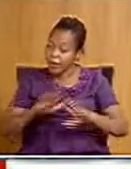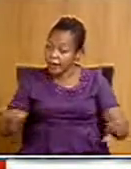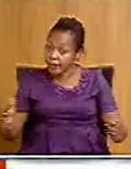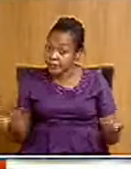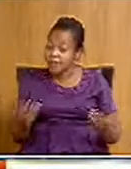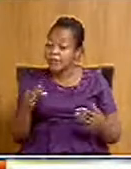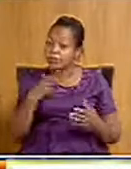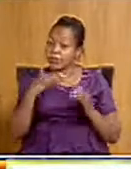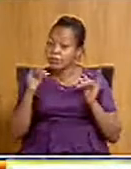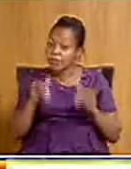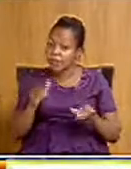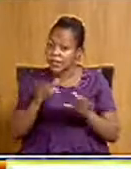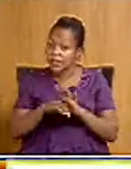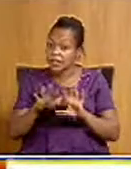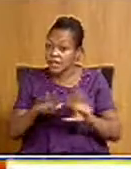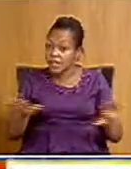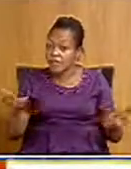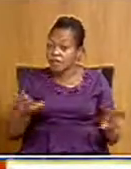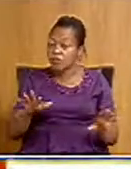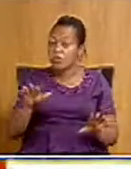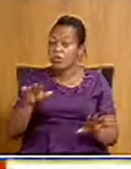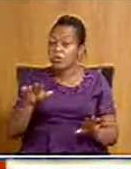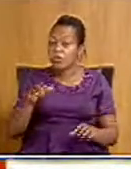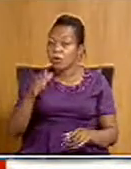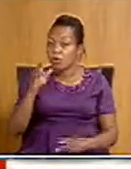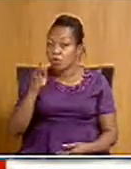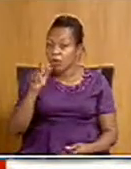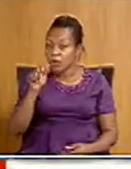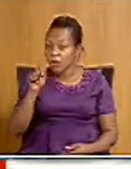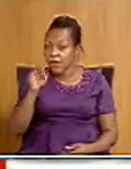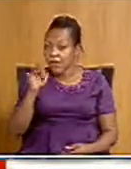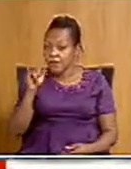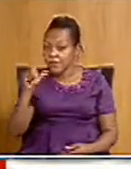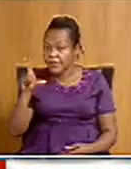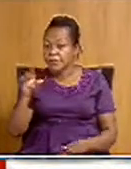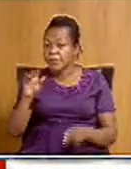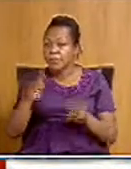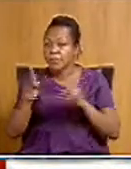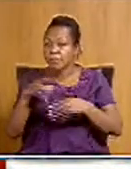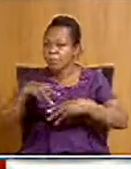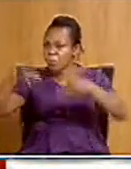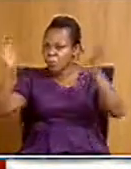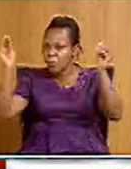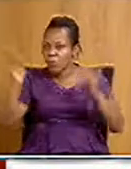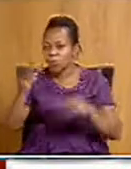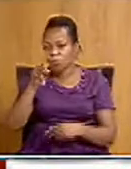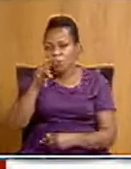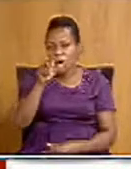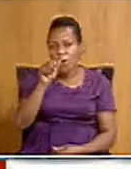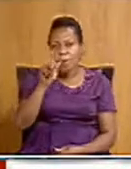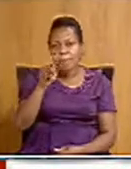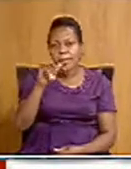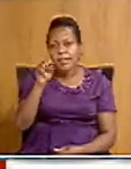in the land of the kafiri, go to Pakistan or to other places where you come from. This is our land.